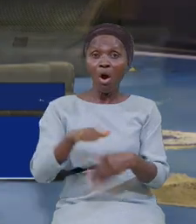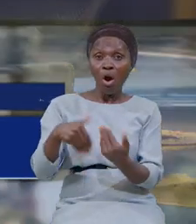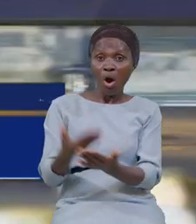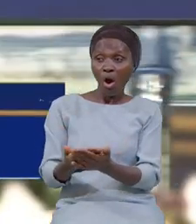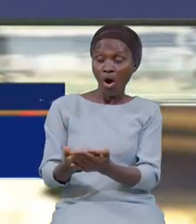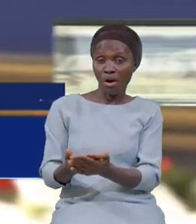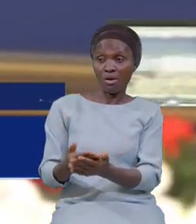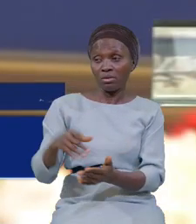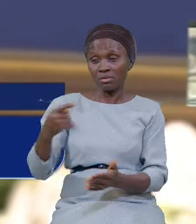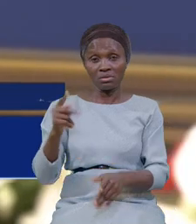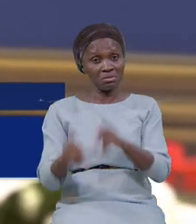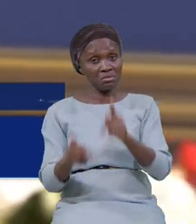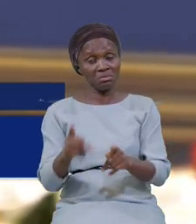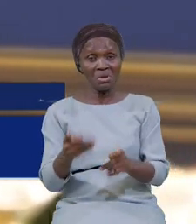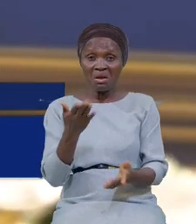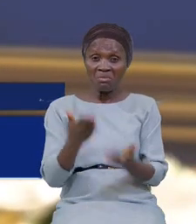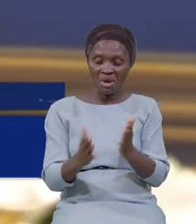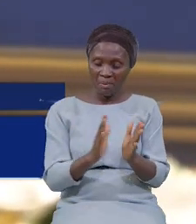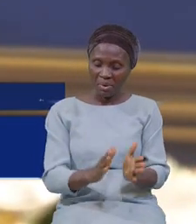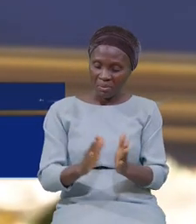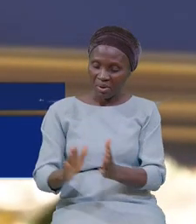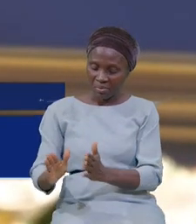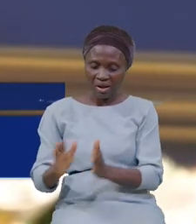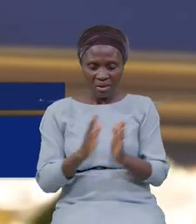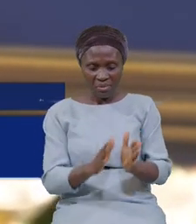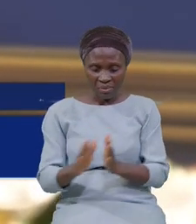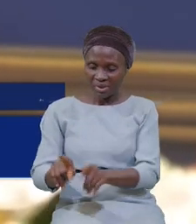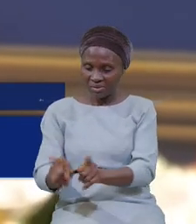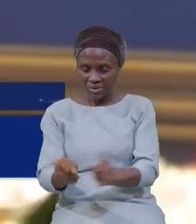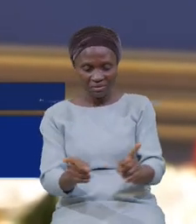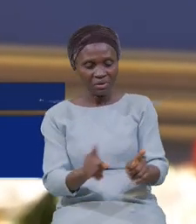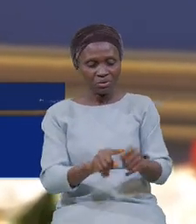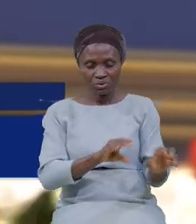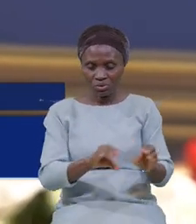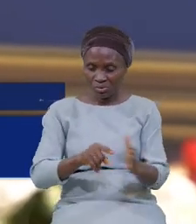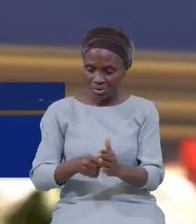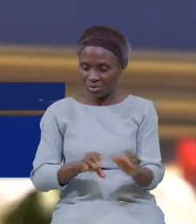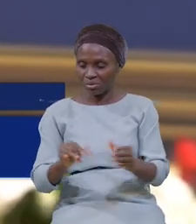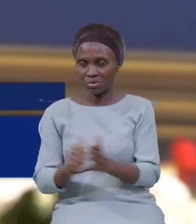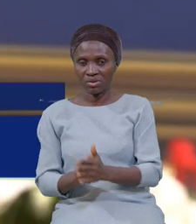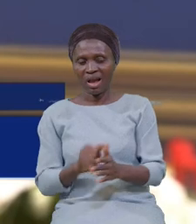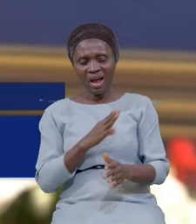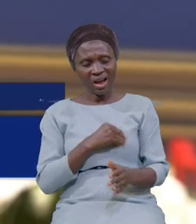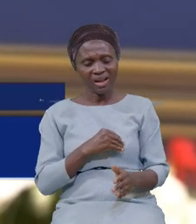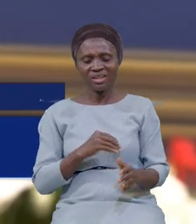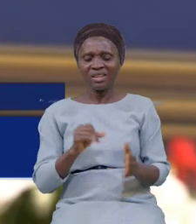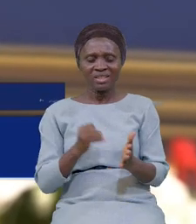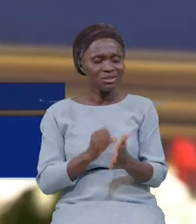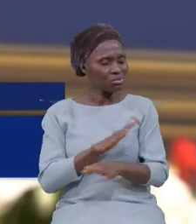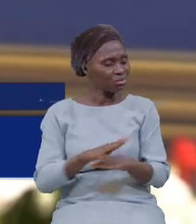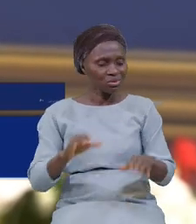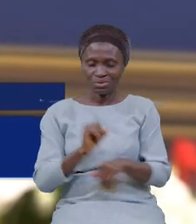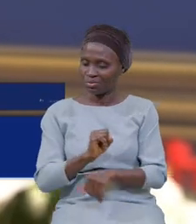do this and do this and do that, and the scene does not work. But this